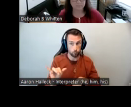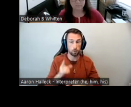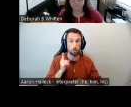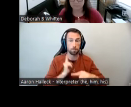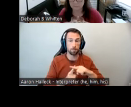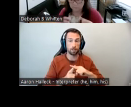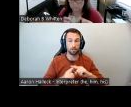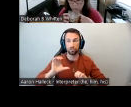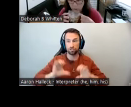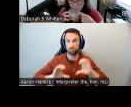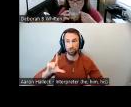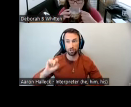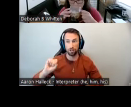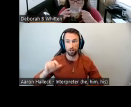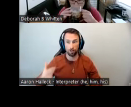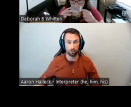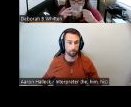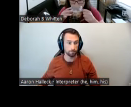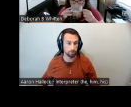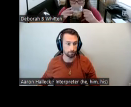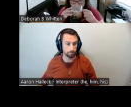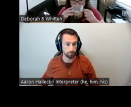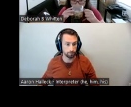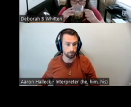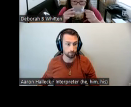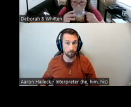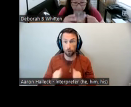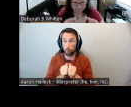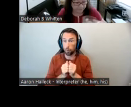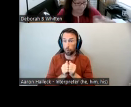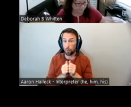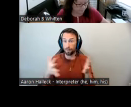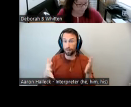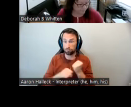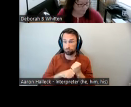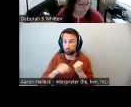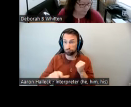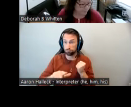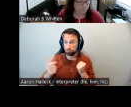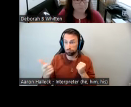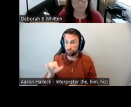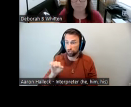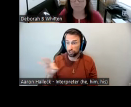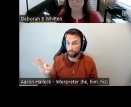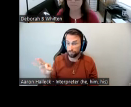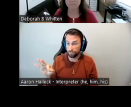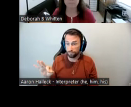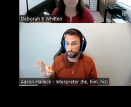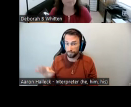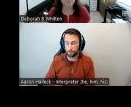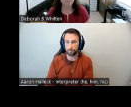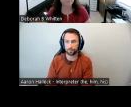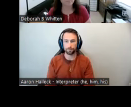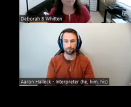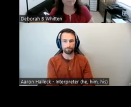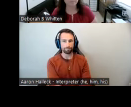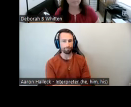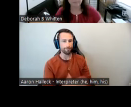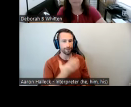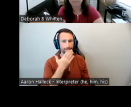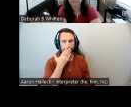So, all right. Without further ado, I will turn it over to Jeff. Well, thank you, Mitch, and good morning,